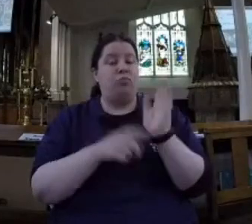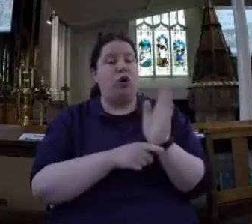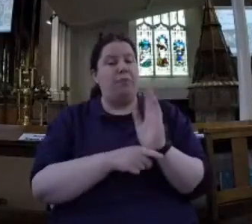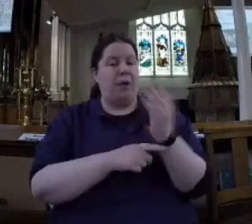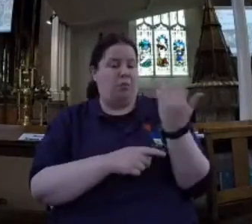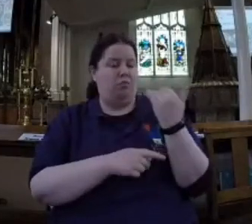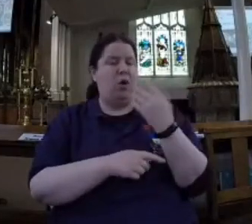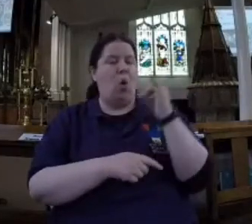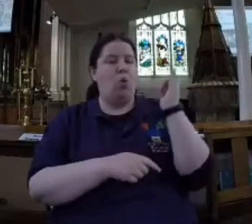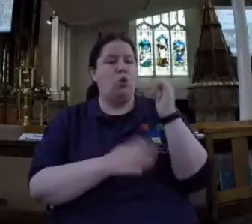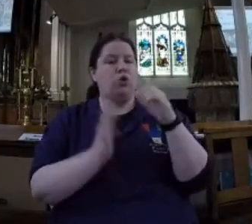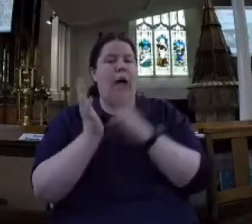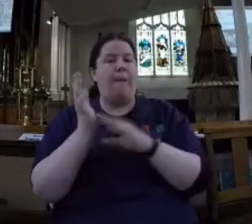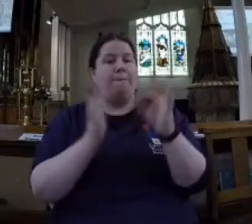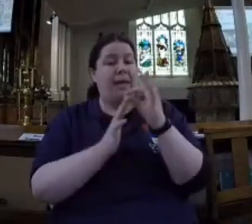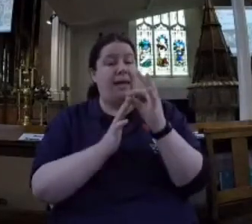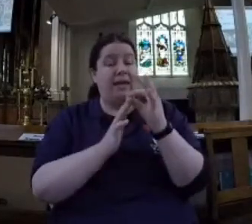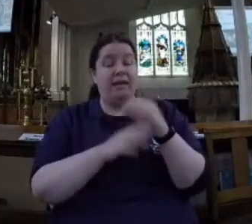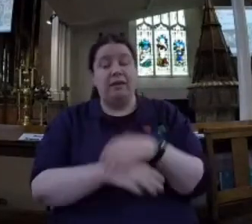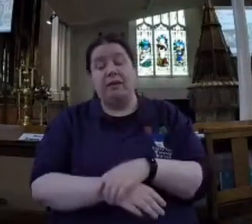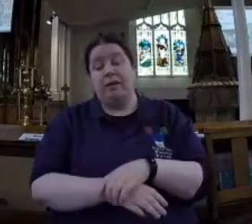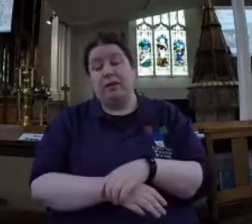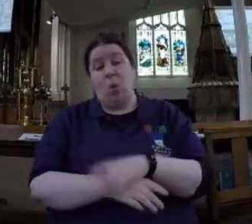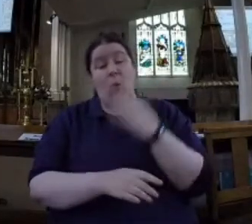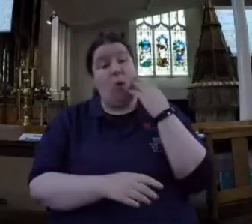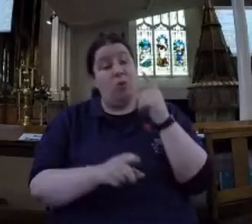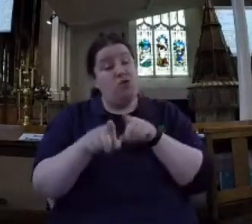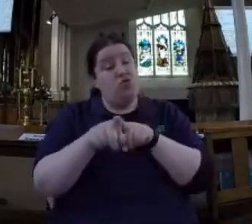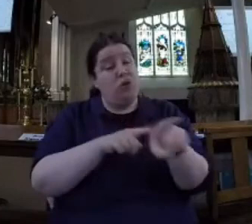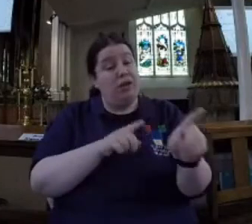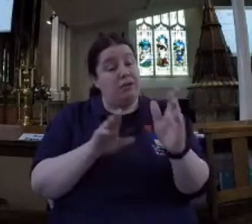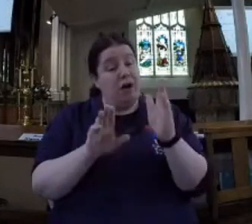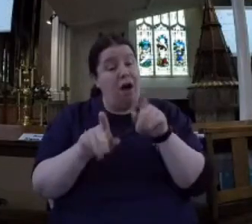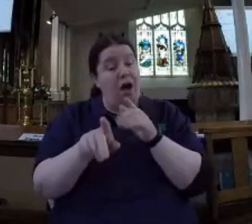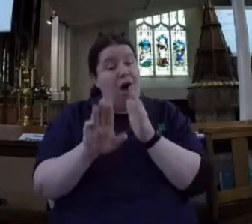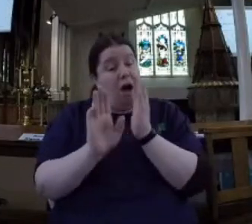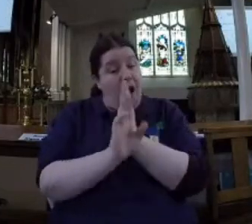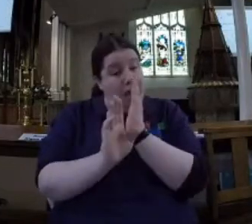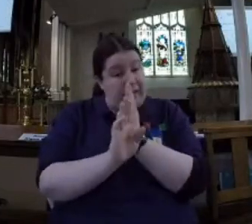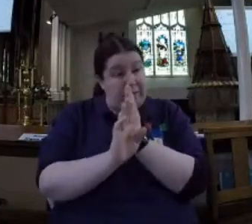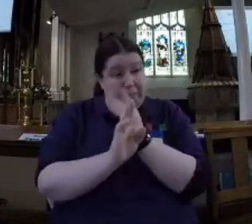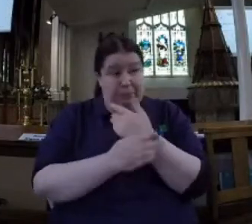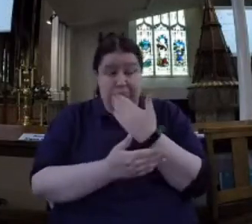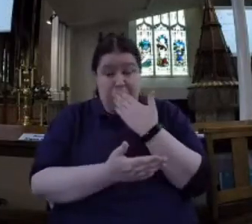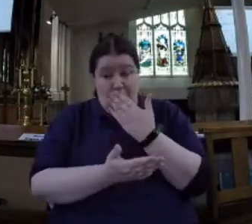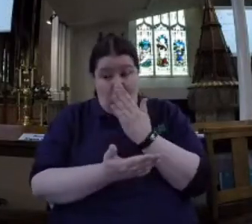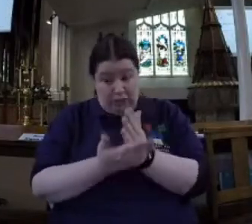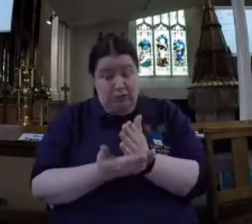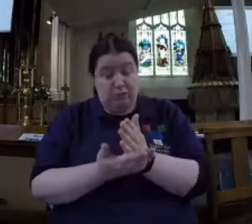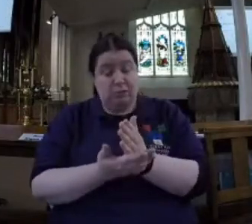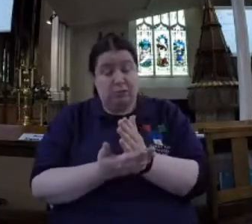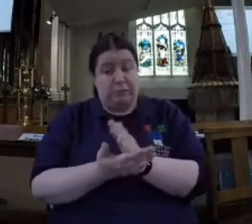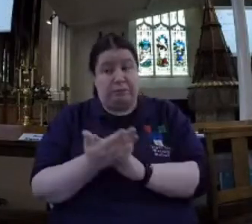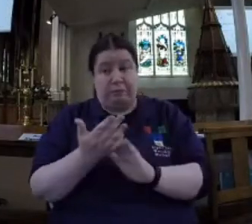Stonehouse. And when we try to hide our dishonesty, that indicates a lack of integrity. You know, when you watch a